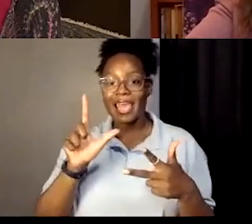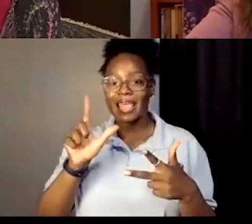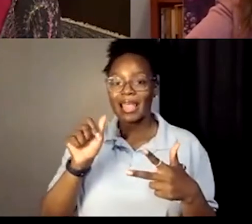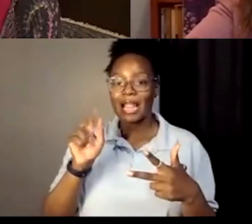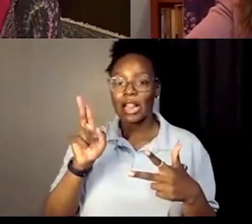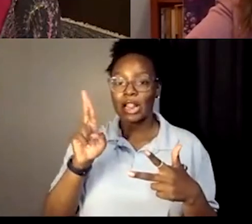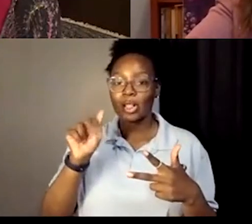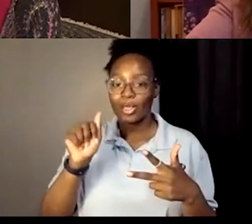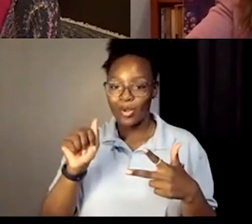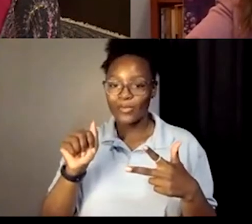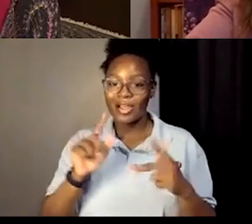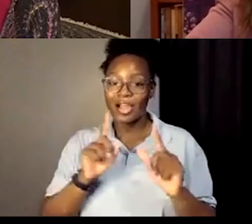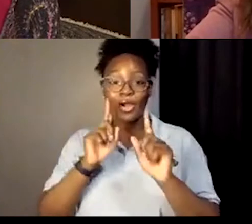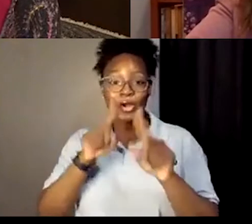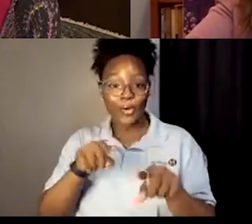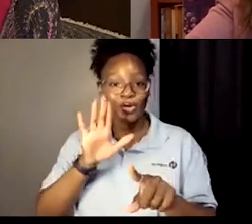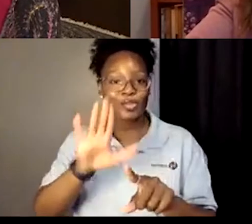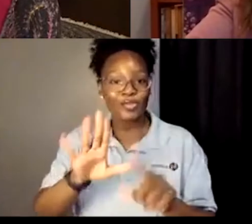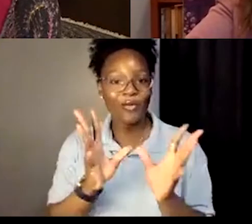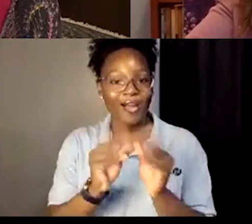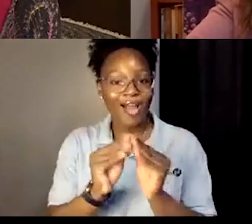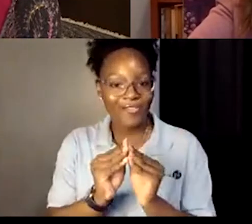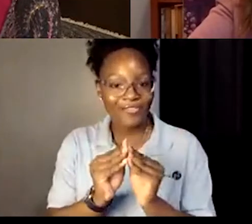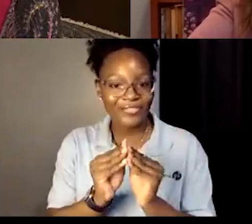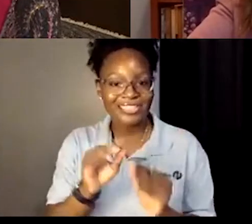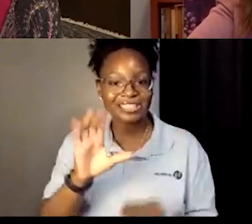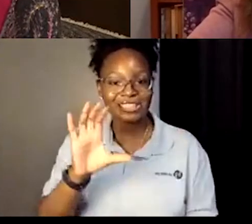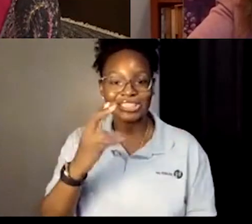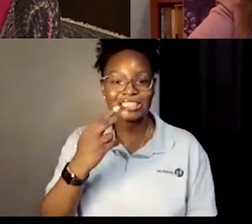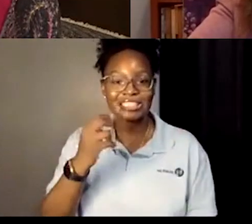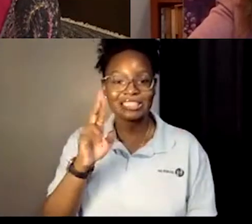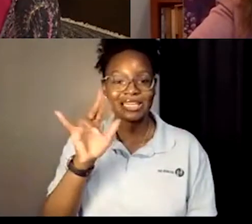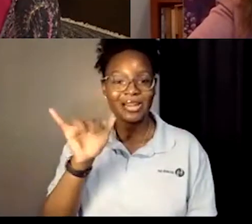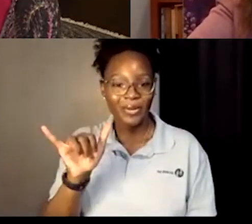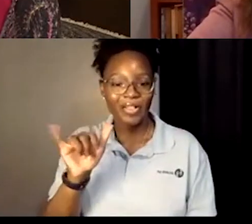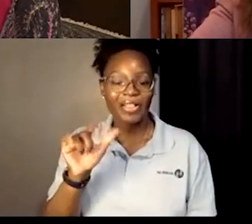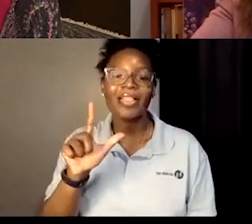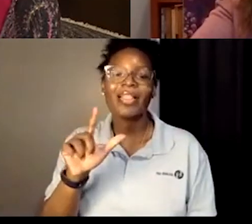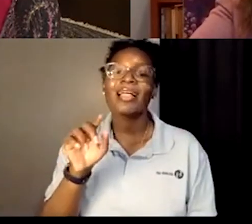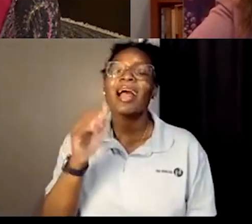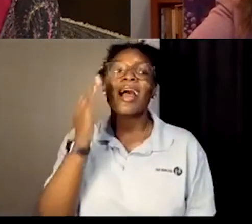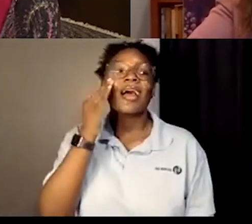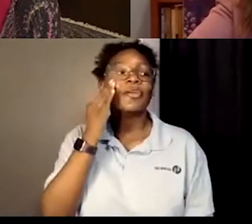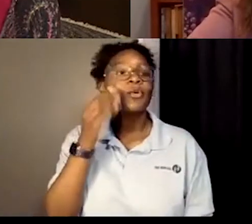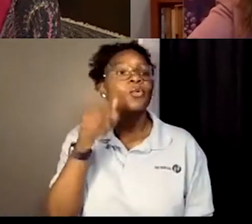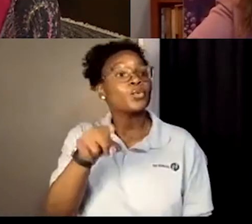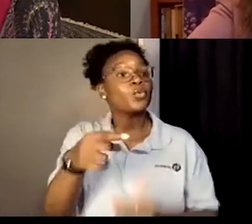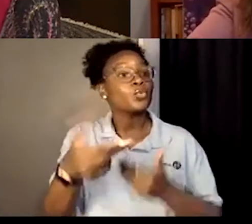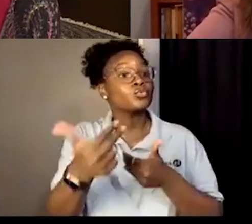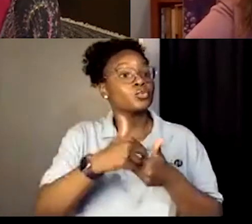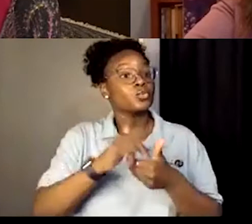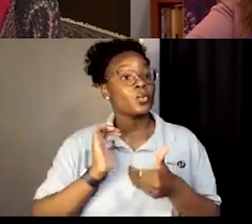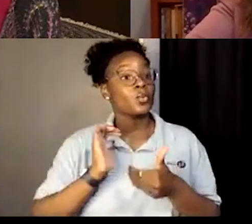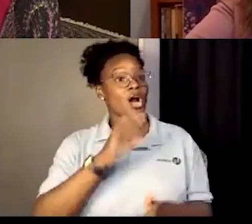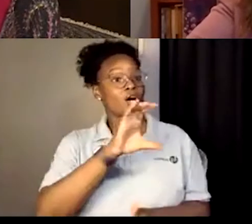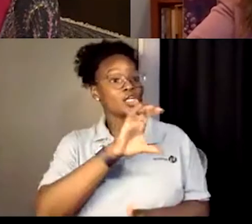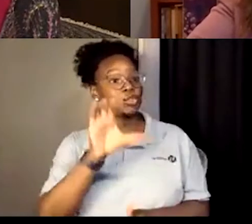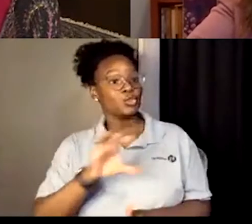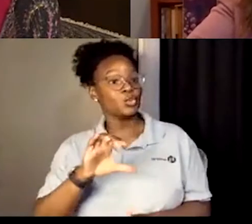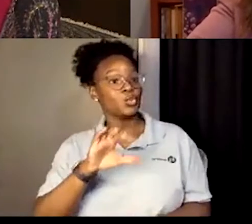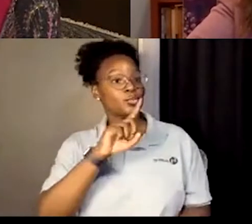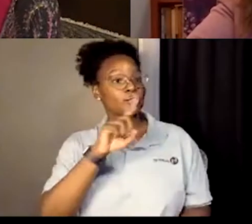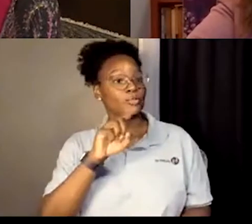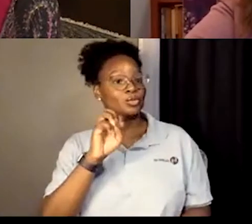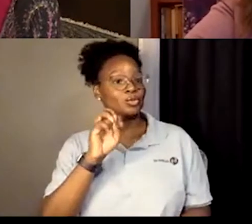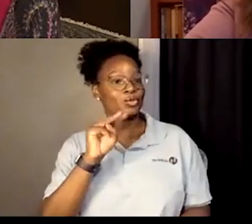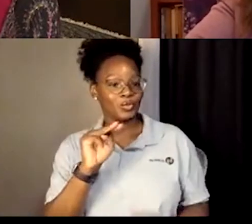And it was just such a wonderful experience. I know that you've joined us on some of our Zoom events during sort of the pandemic as